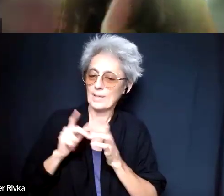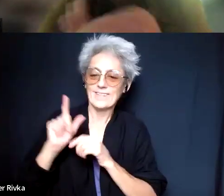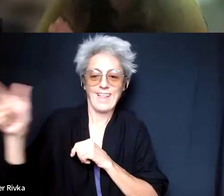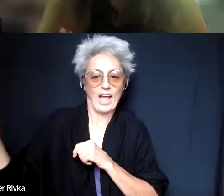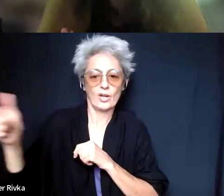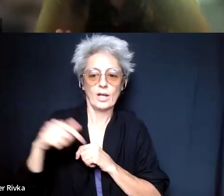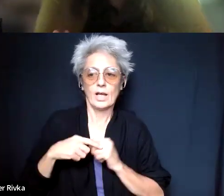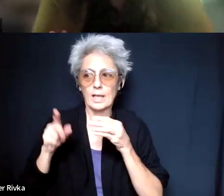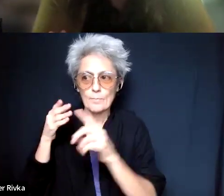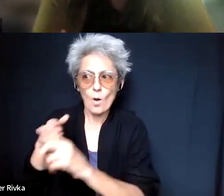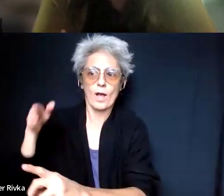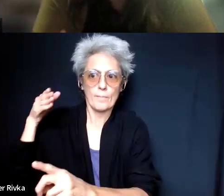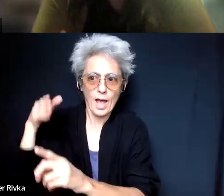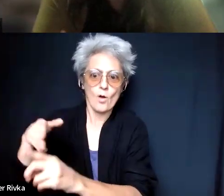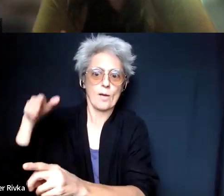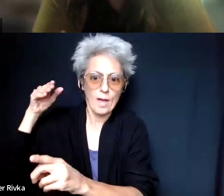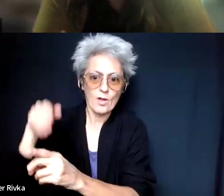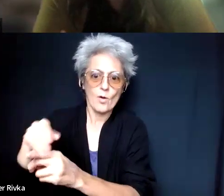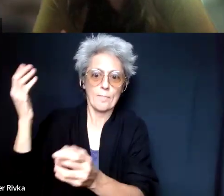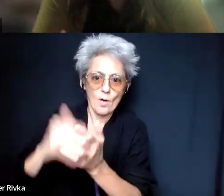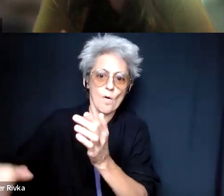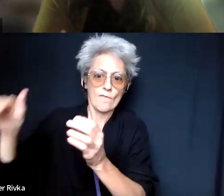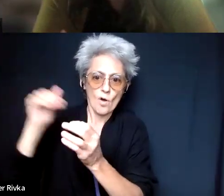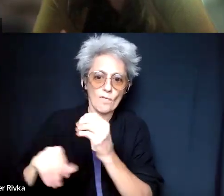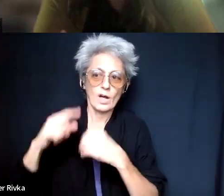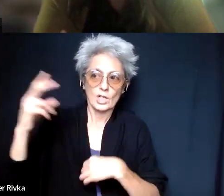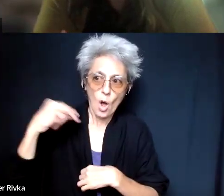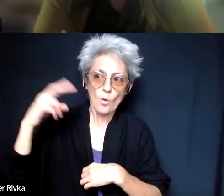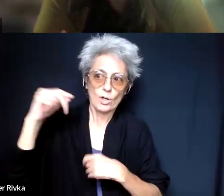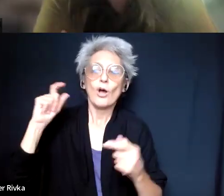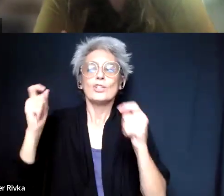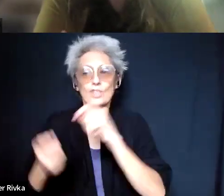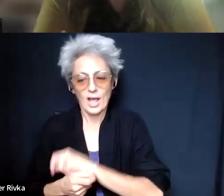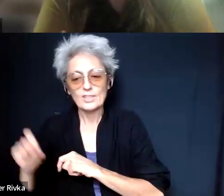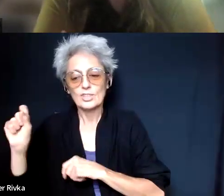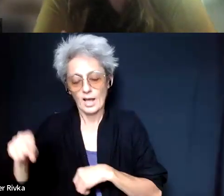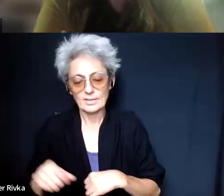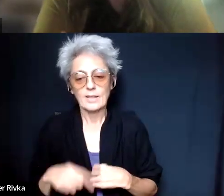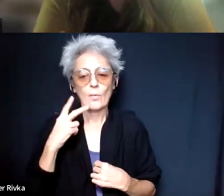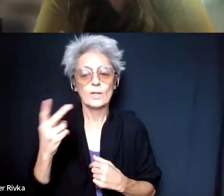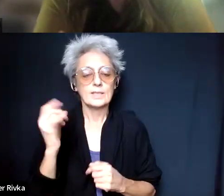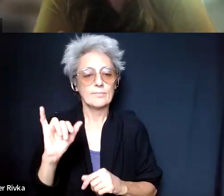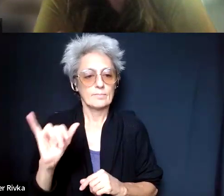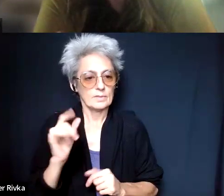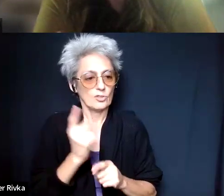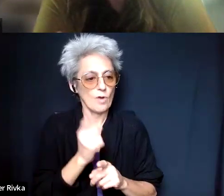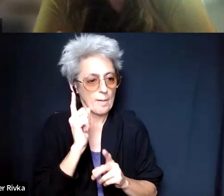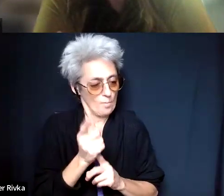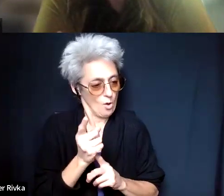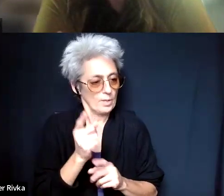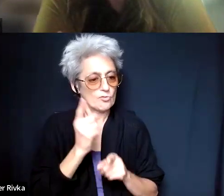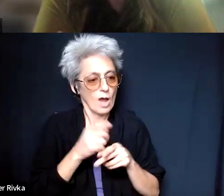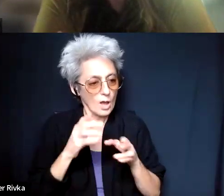back again, because they will hear and see, and will say it at the right moment in the right way to the right